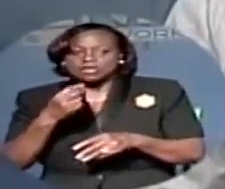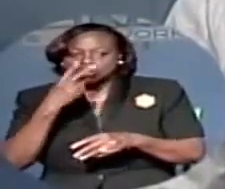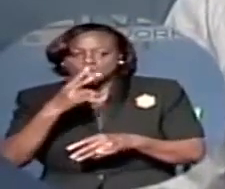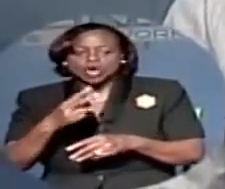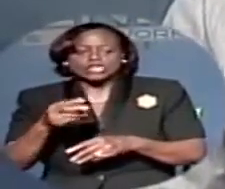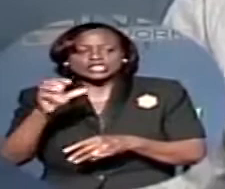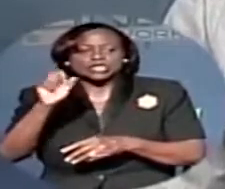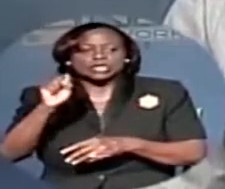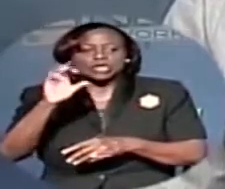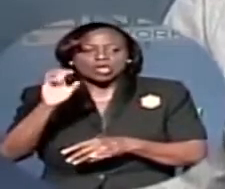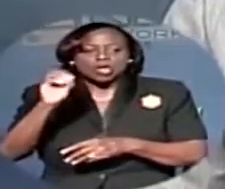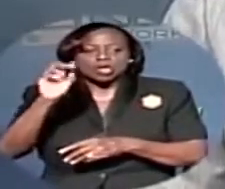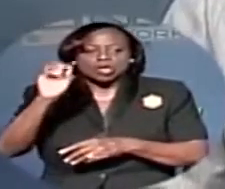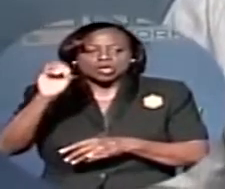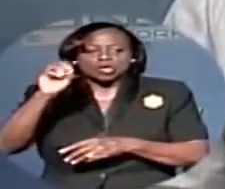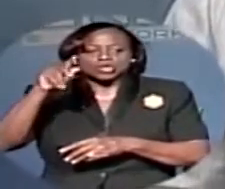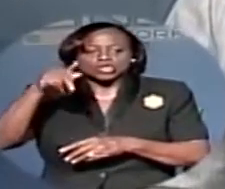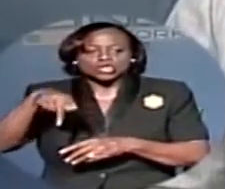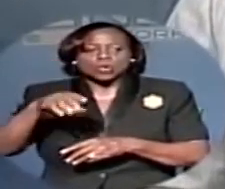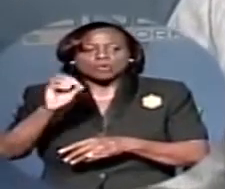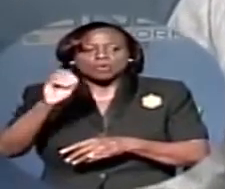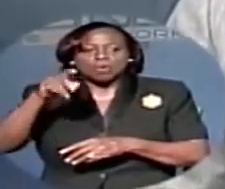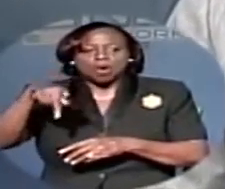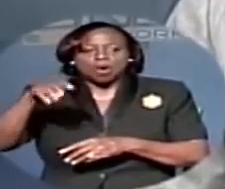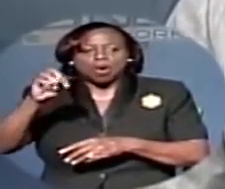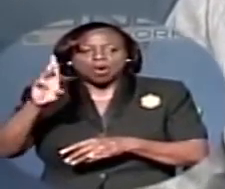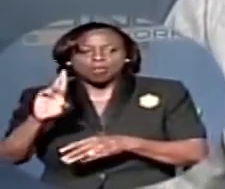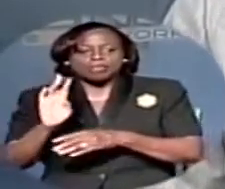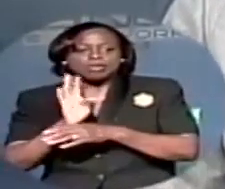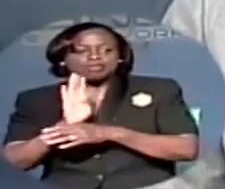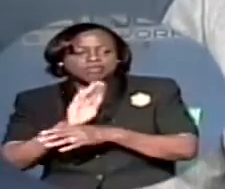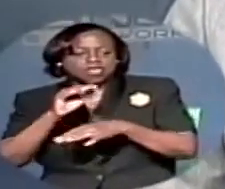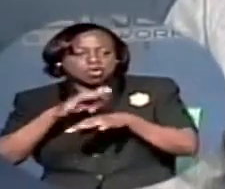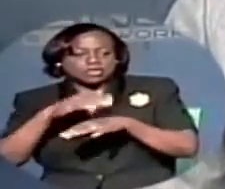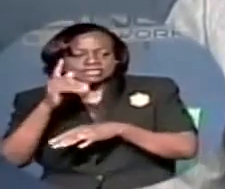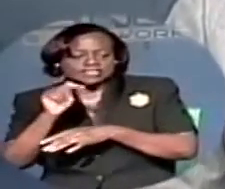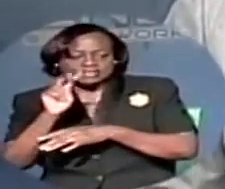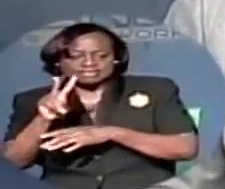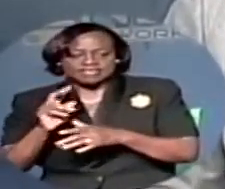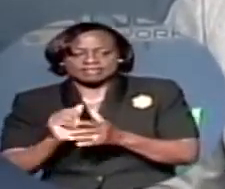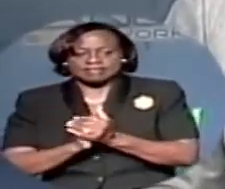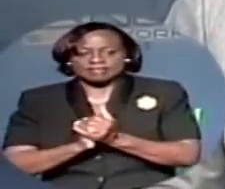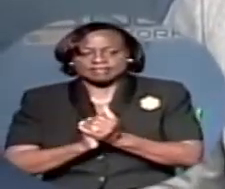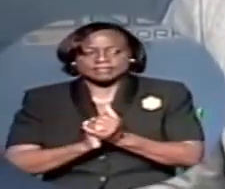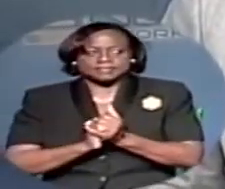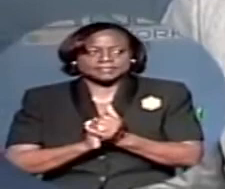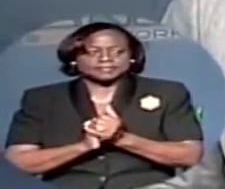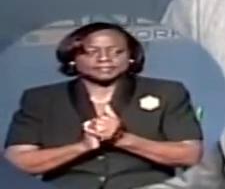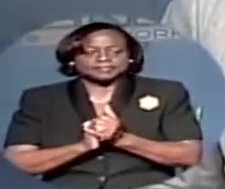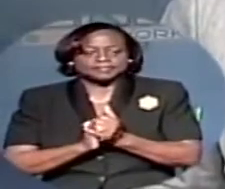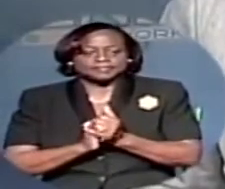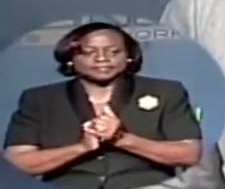the Restless, a new Bahamian soap opera, is about to hit the silver screen. Here's a preview of the salacious